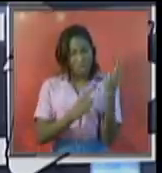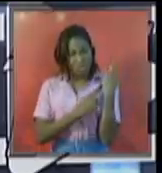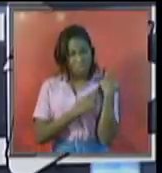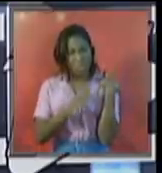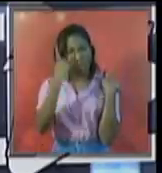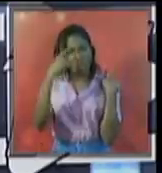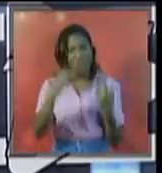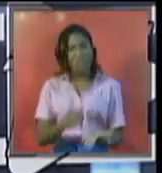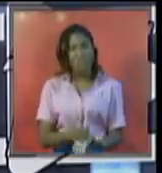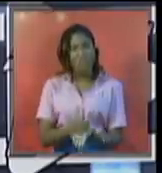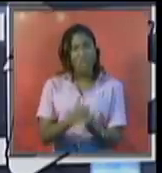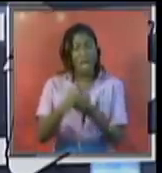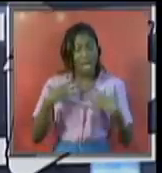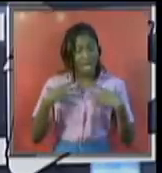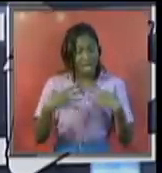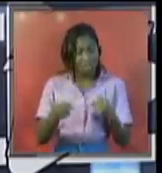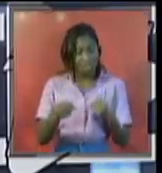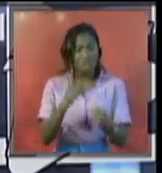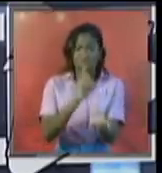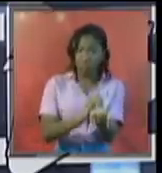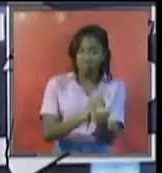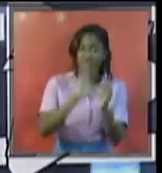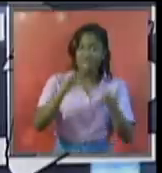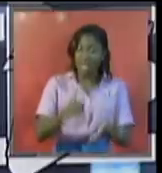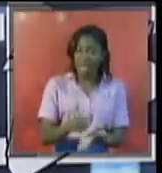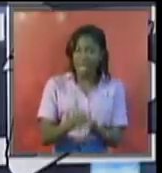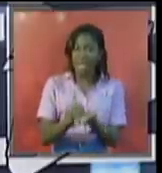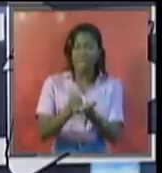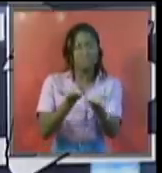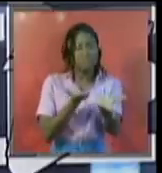to provide care and provide the service that is